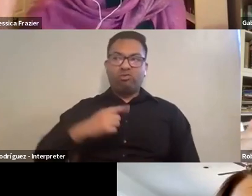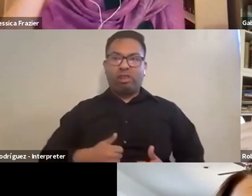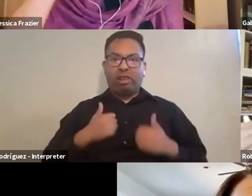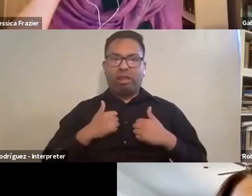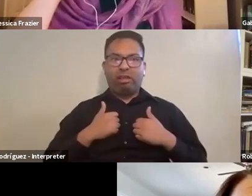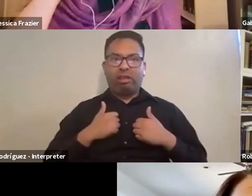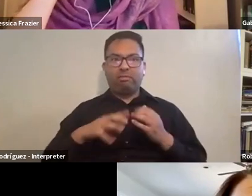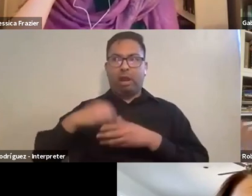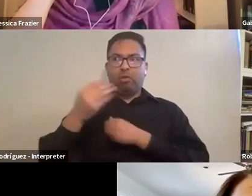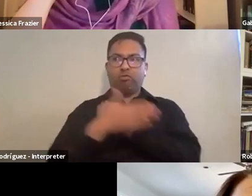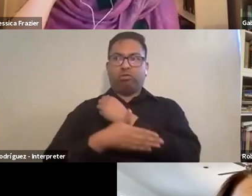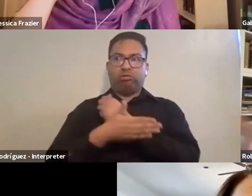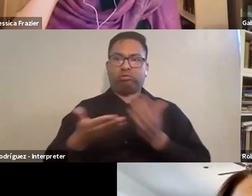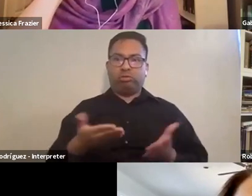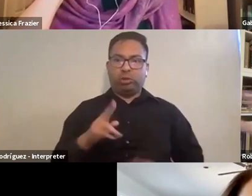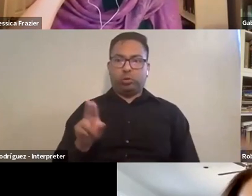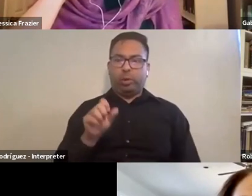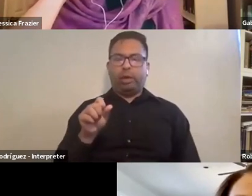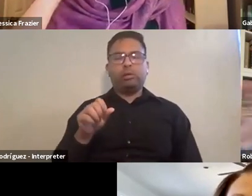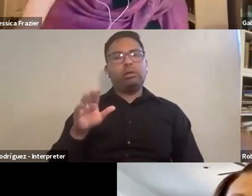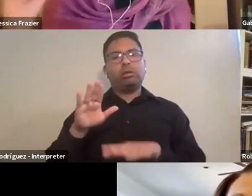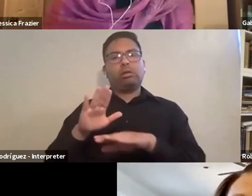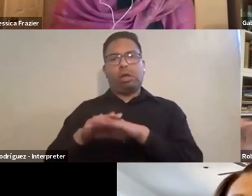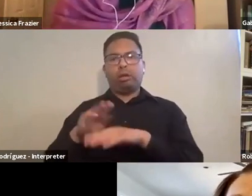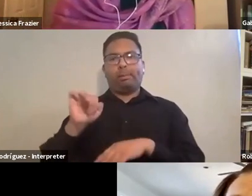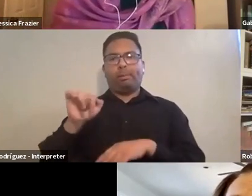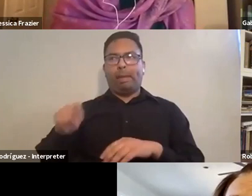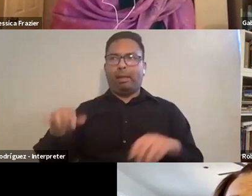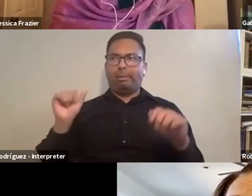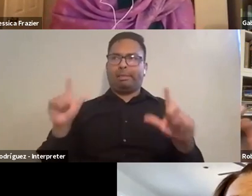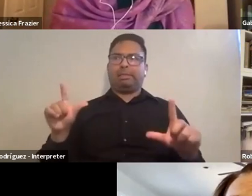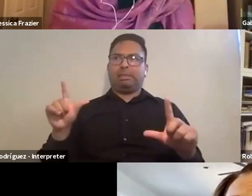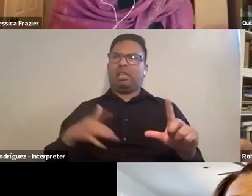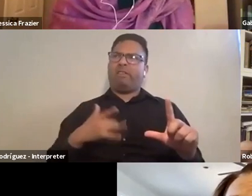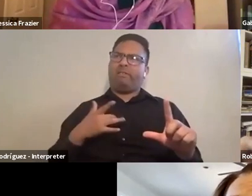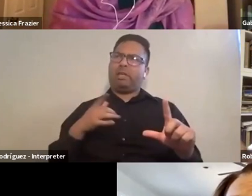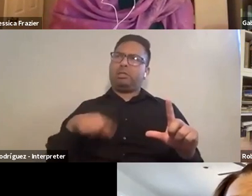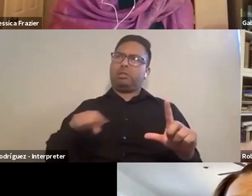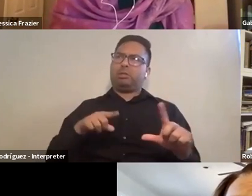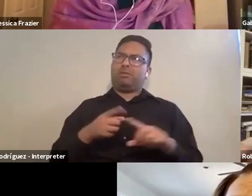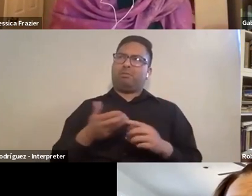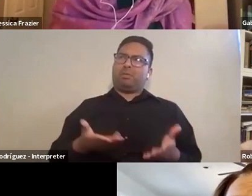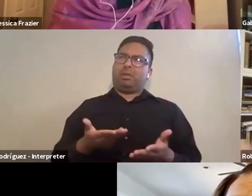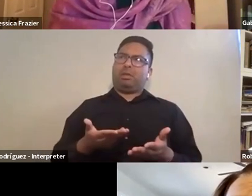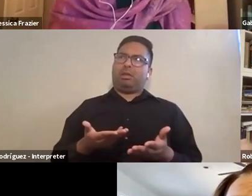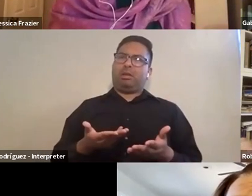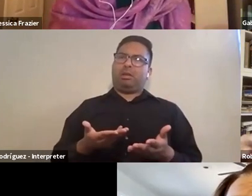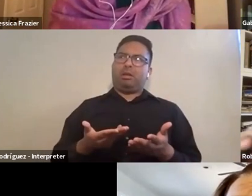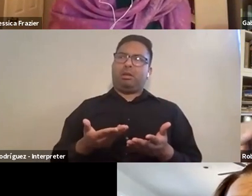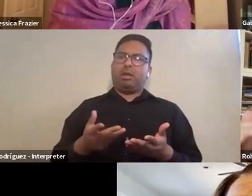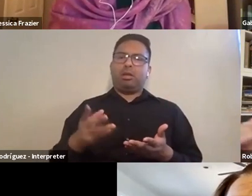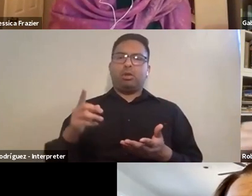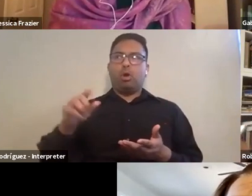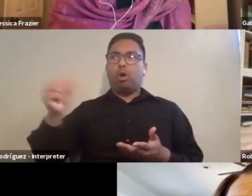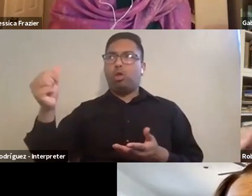States, I think that on the map that tends to be so domestic in many, many ways, one can get left out of certain kinds of visibility.